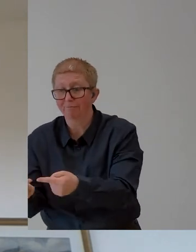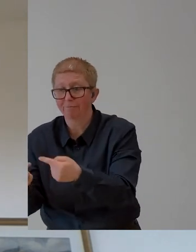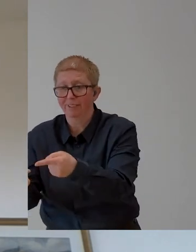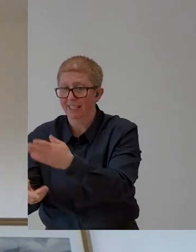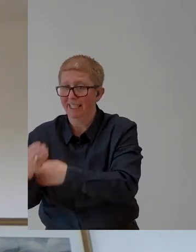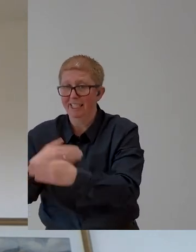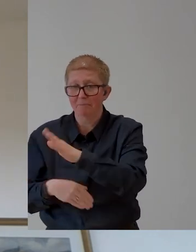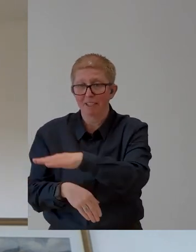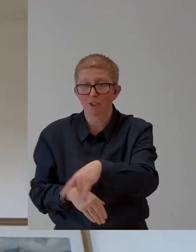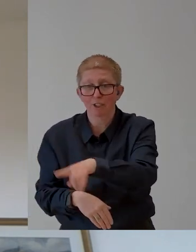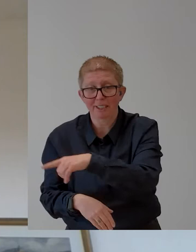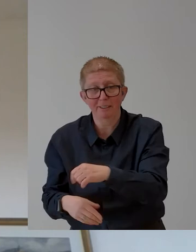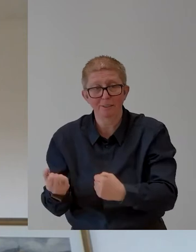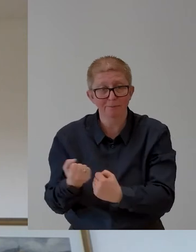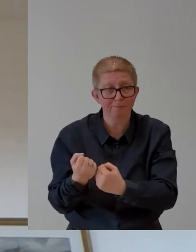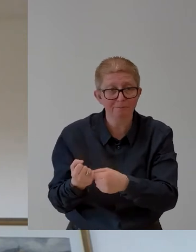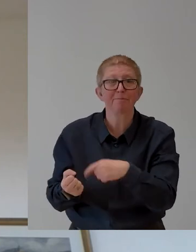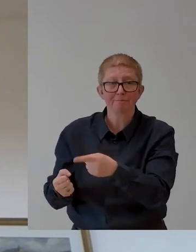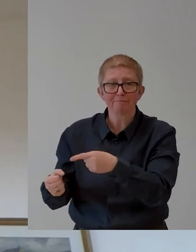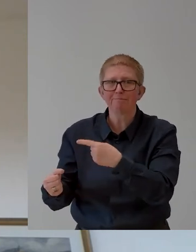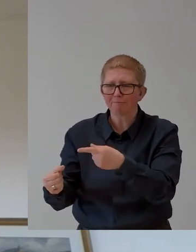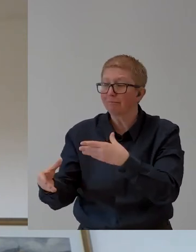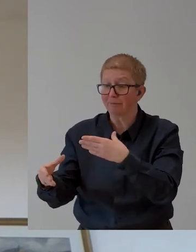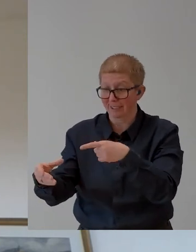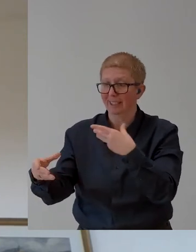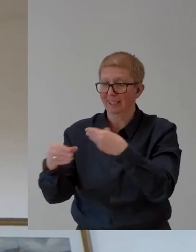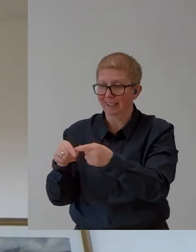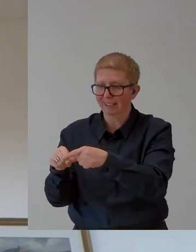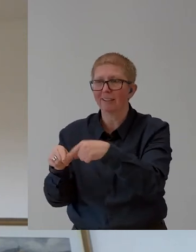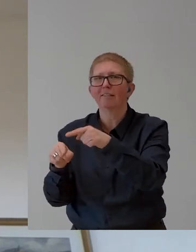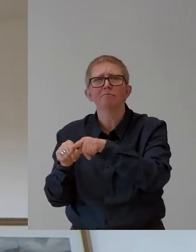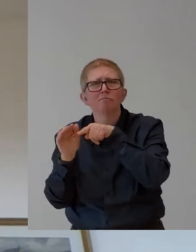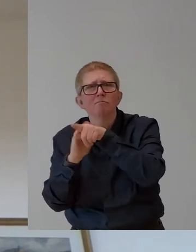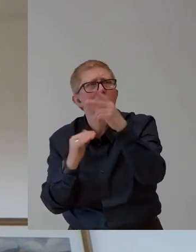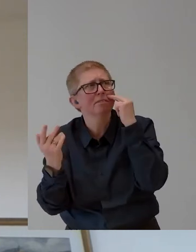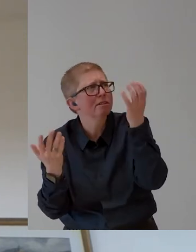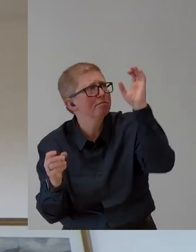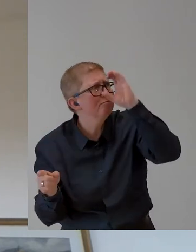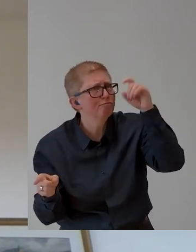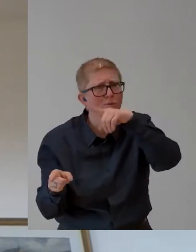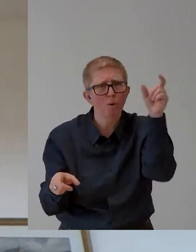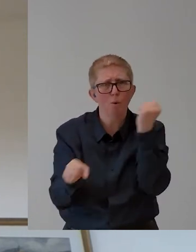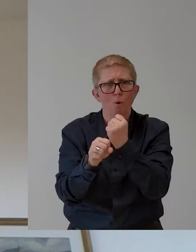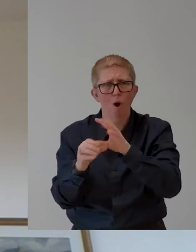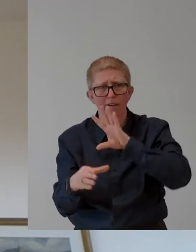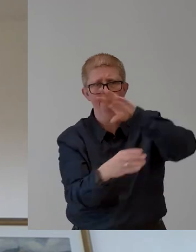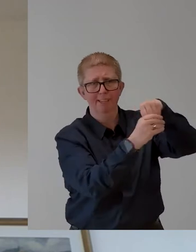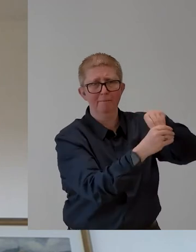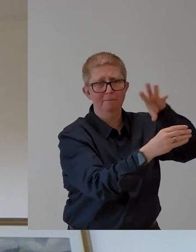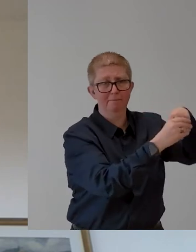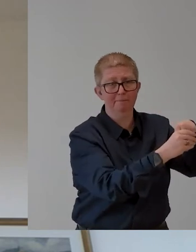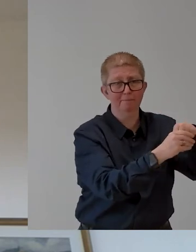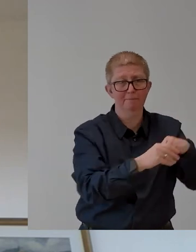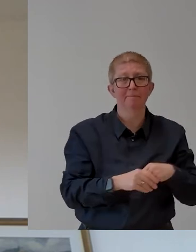organizations. But I was wondering if they cover a part of how to teach them like personal skills